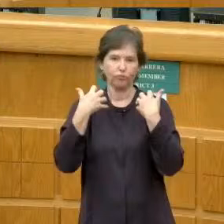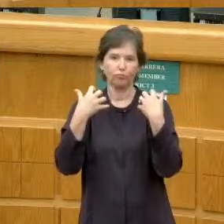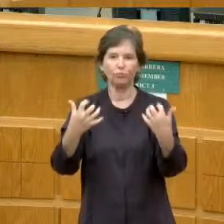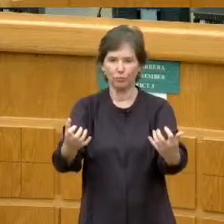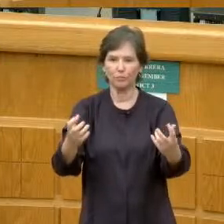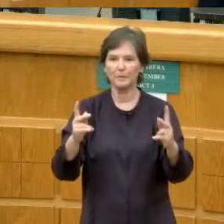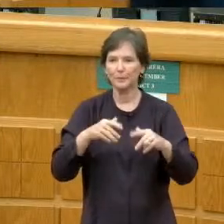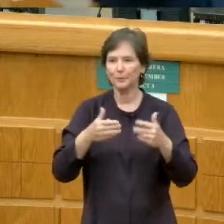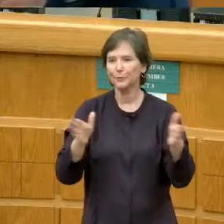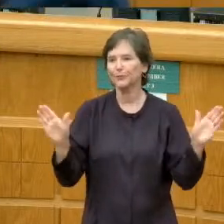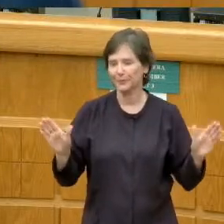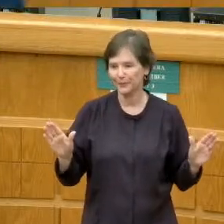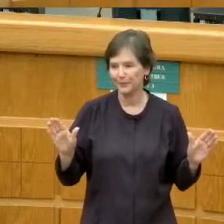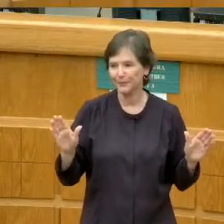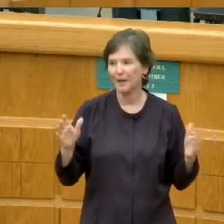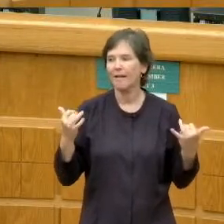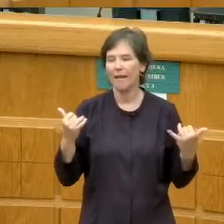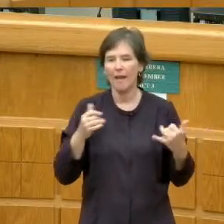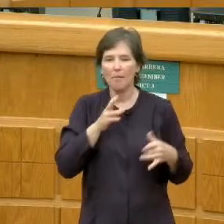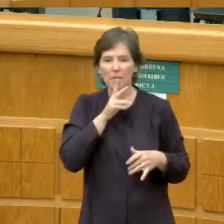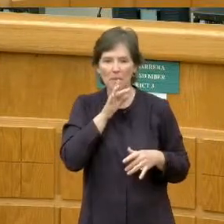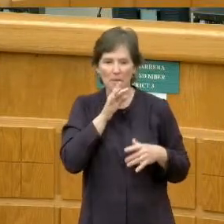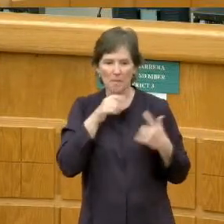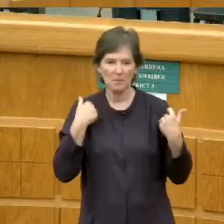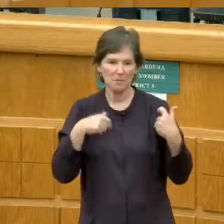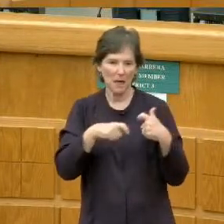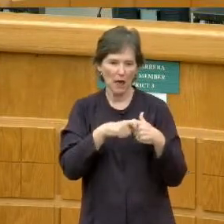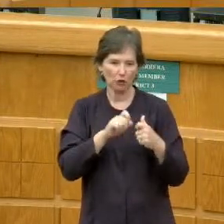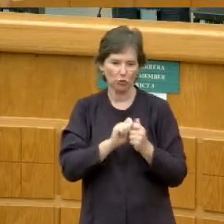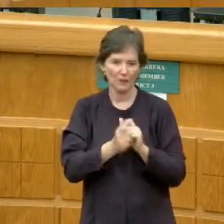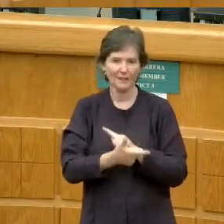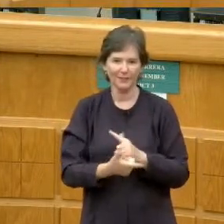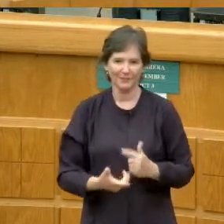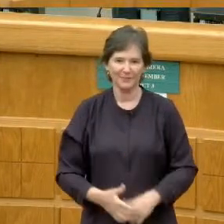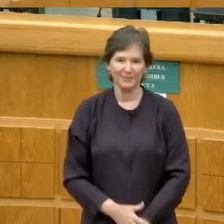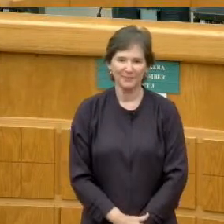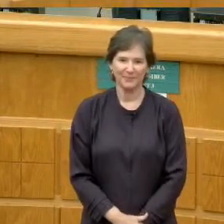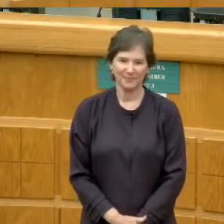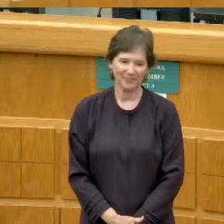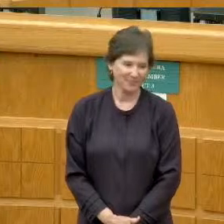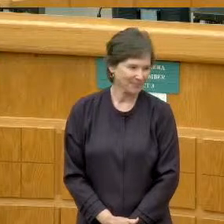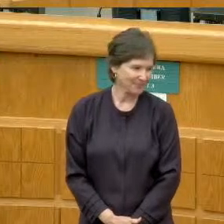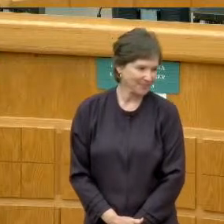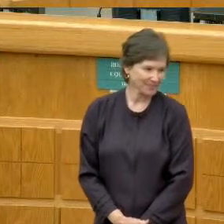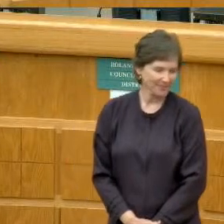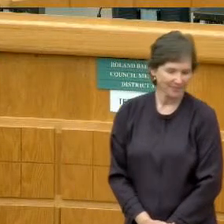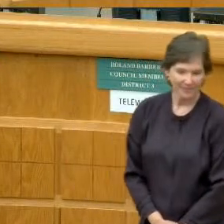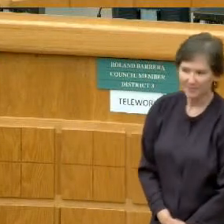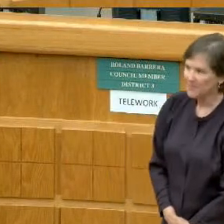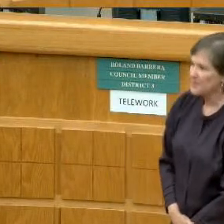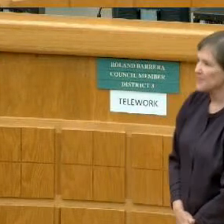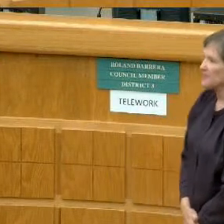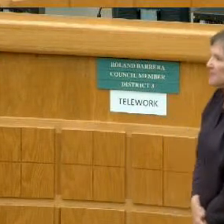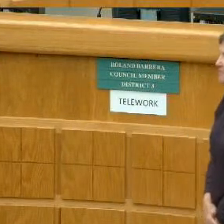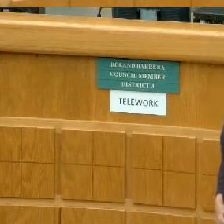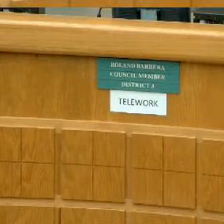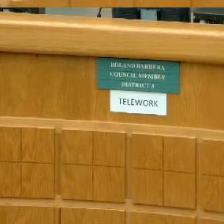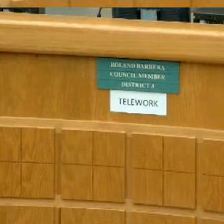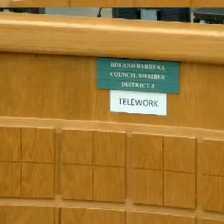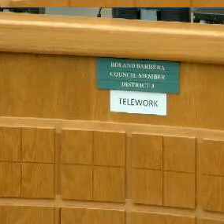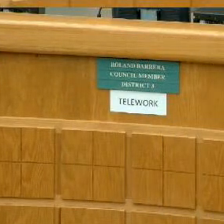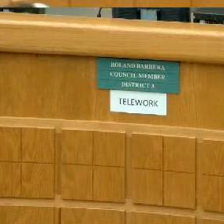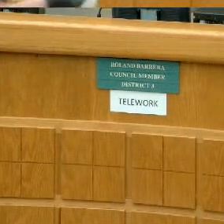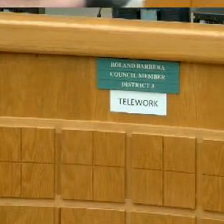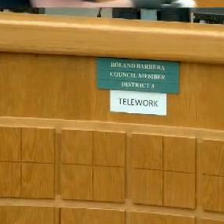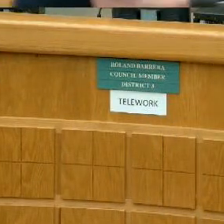En las últimas 24 horas se han reportado 230 casos confirmados por el coronavirus. 4.071 pacientes se han recuperado por